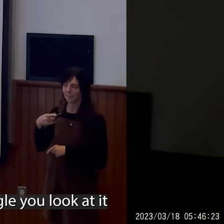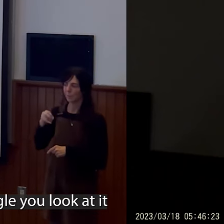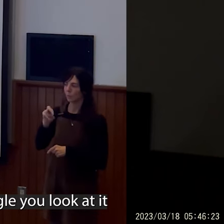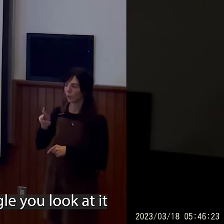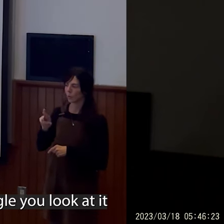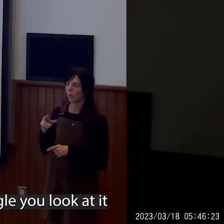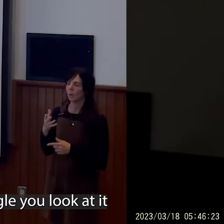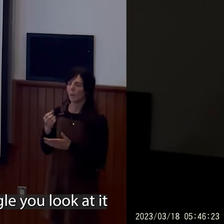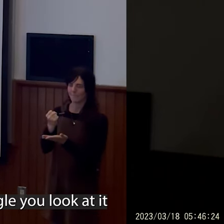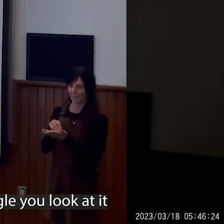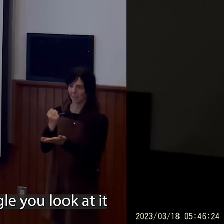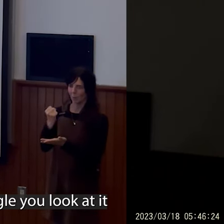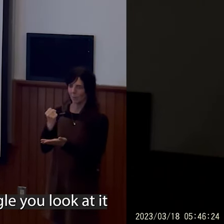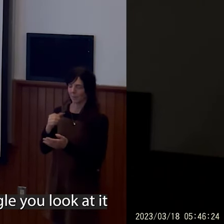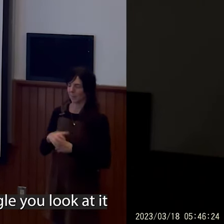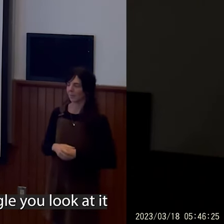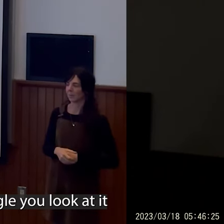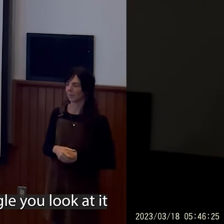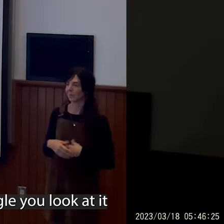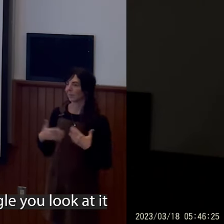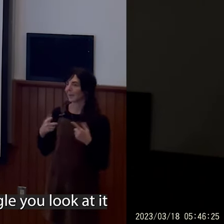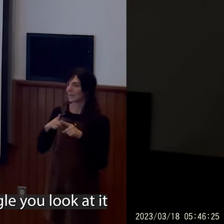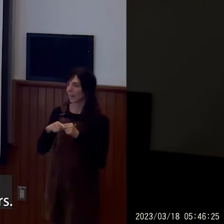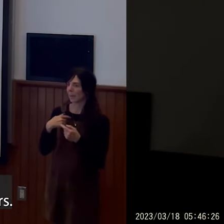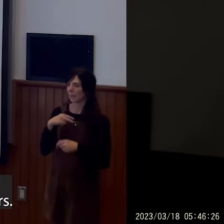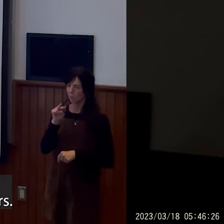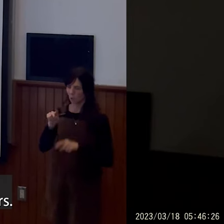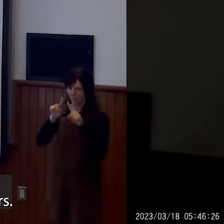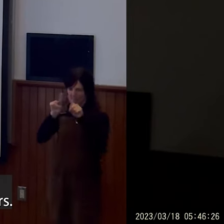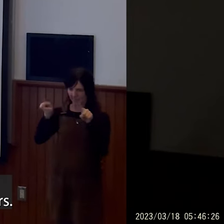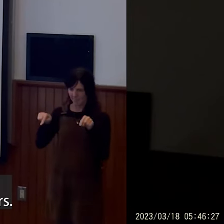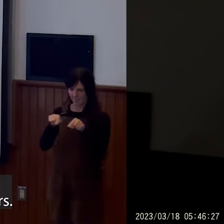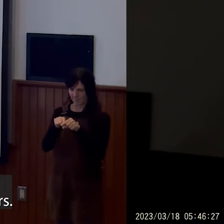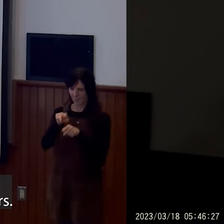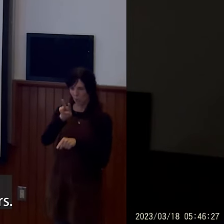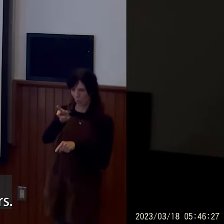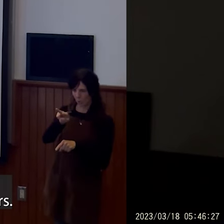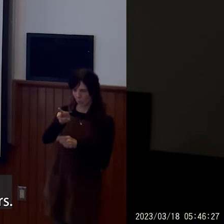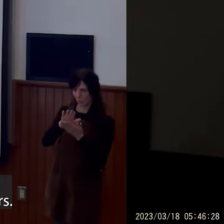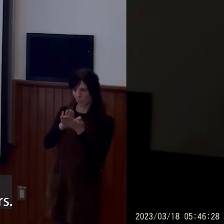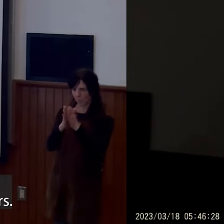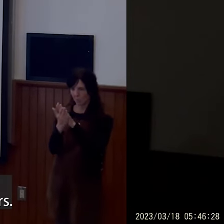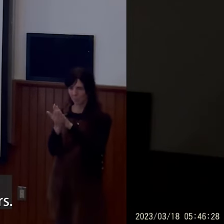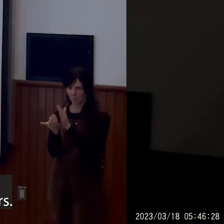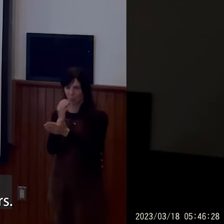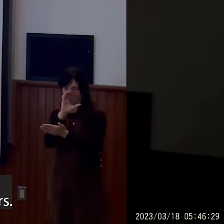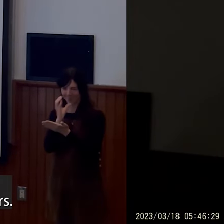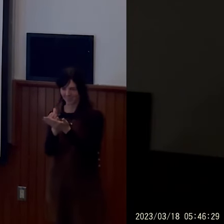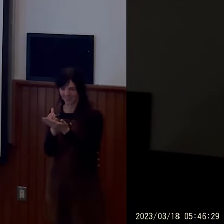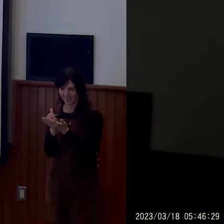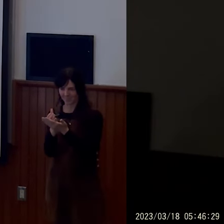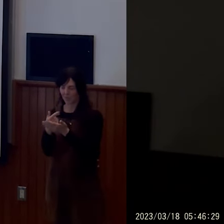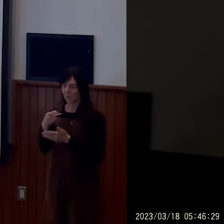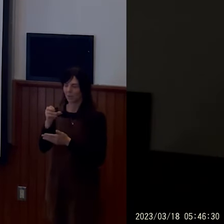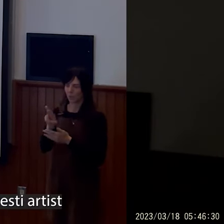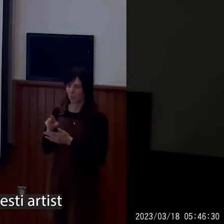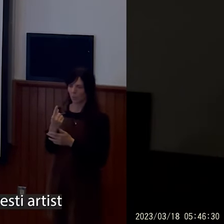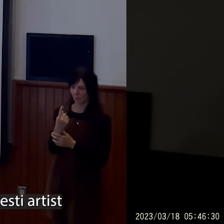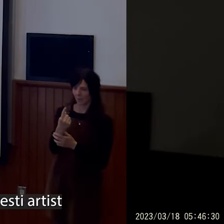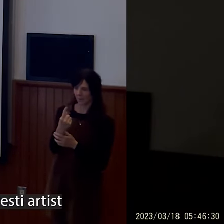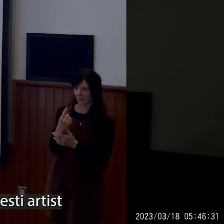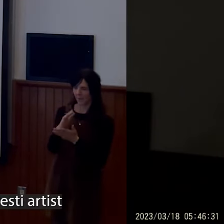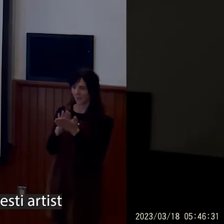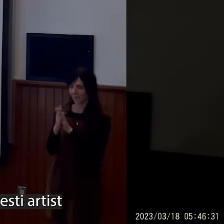be lenticular, to be that depending on which angle you look at it, you would see two different images and two different gender markers.